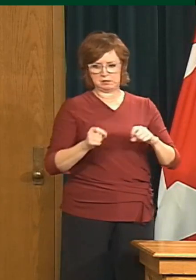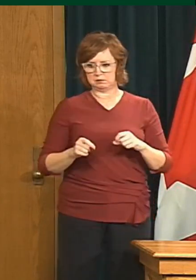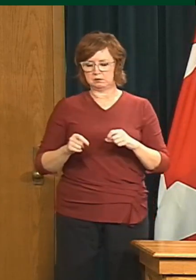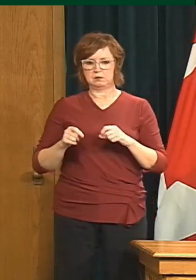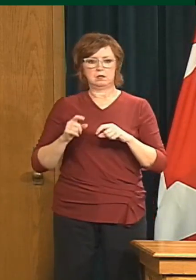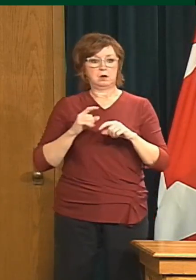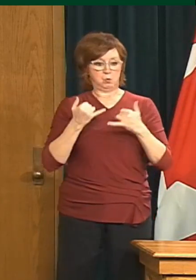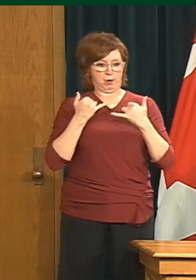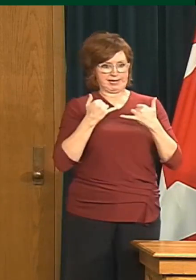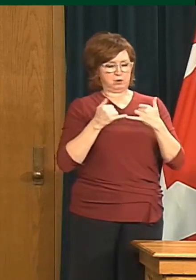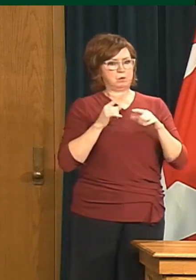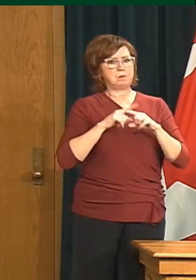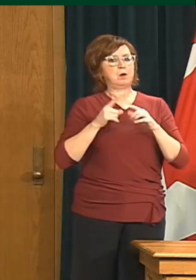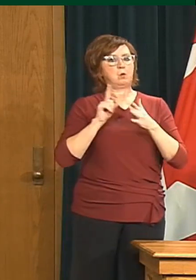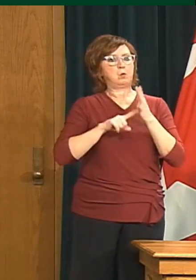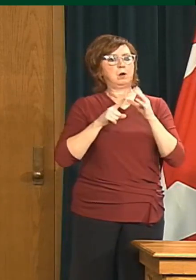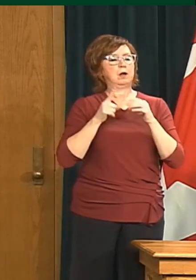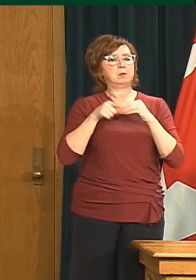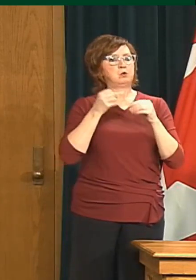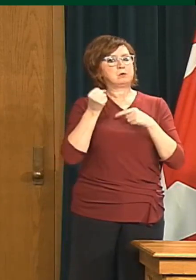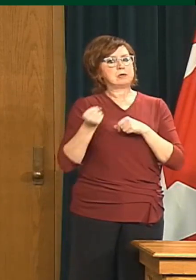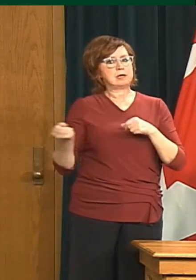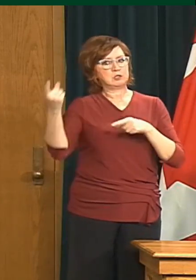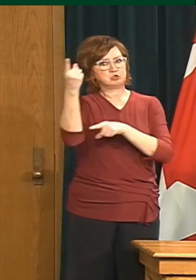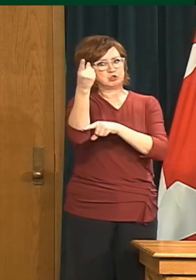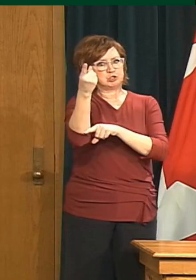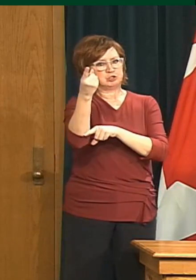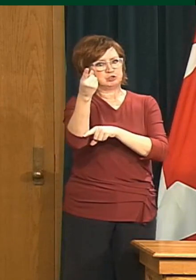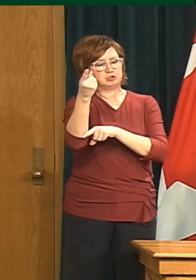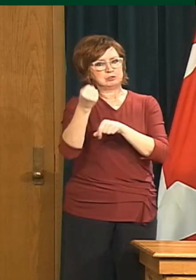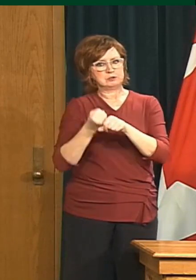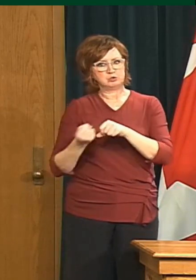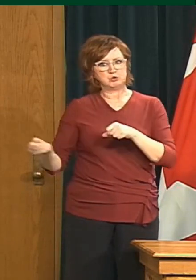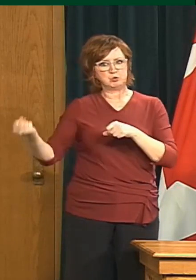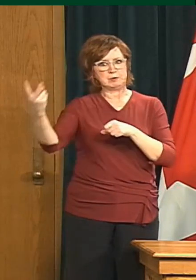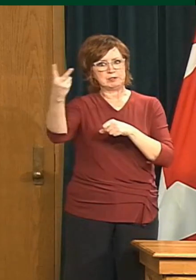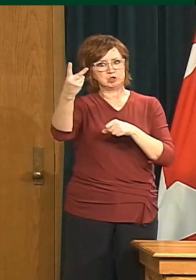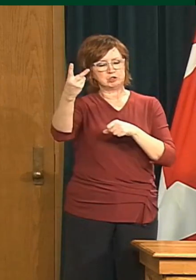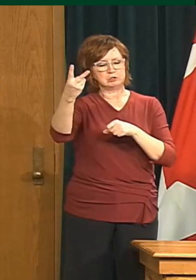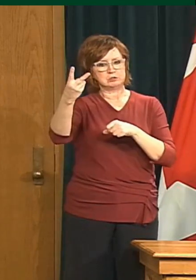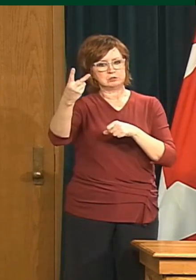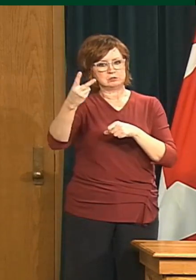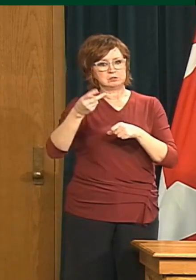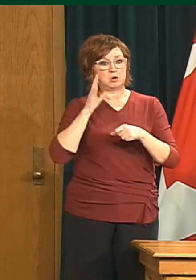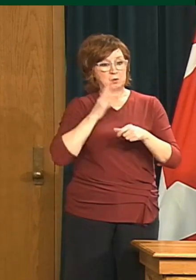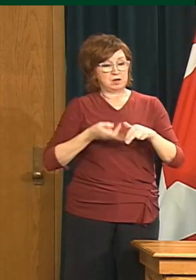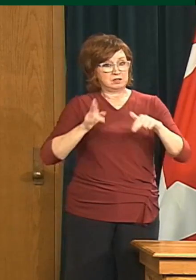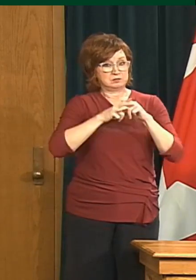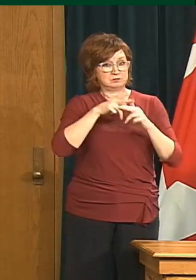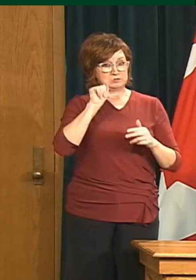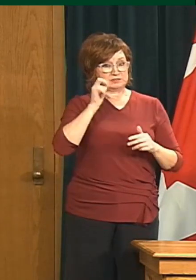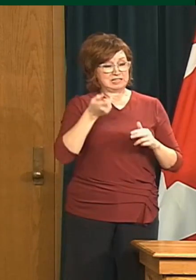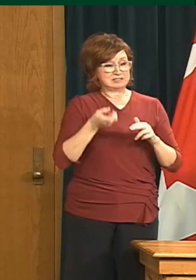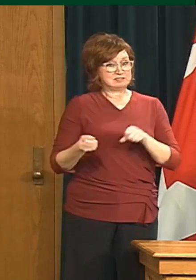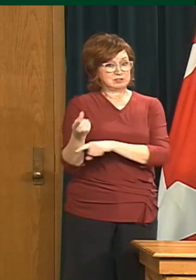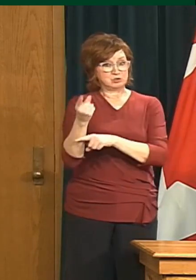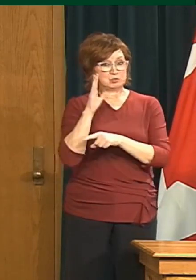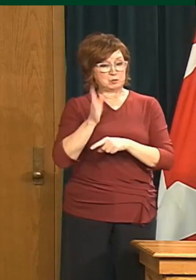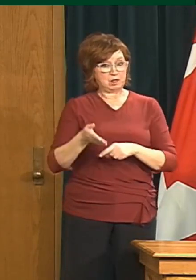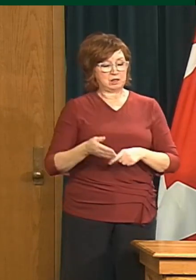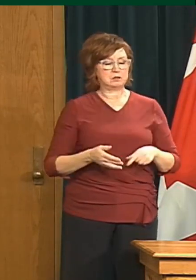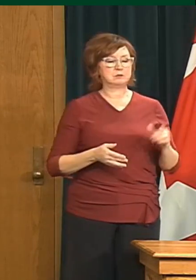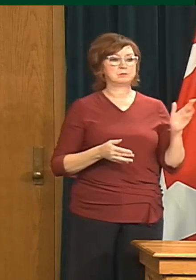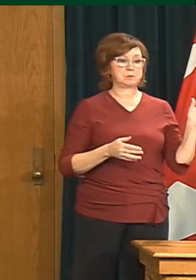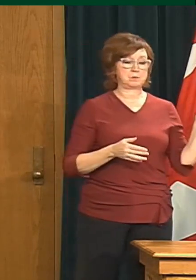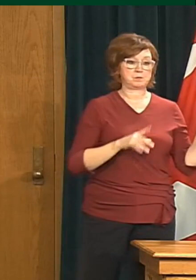moving ahead, does this mean there could be higher taxes next year? So what will happen this year in order